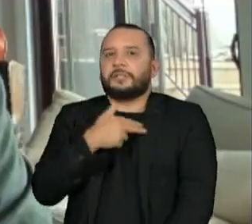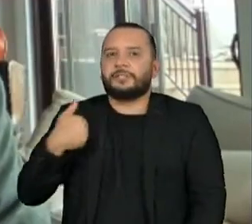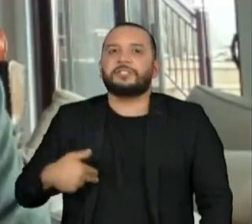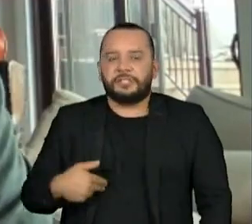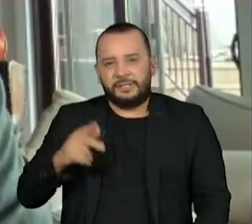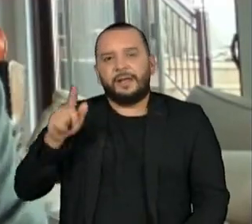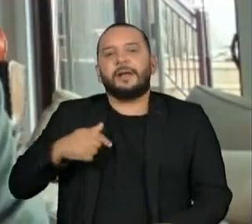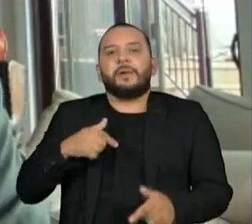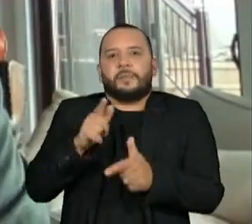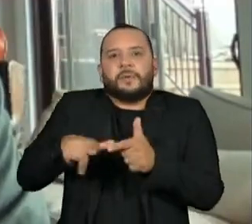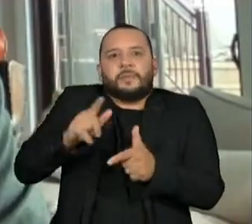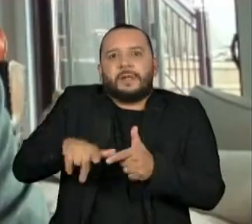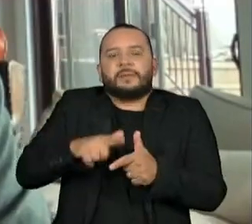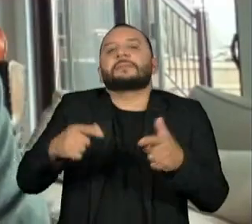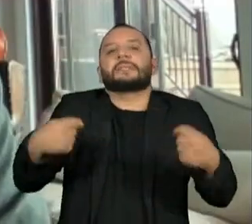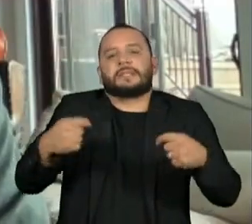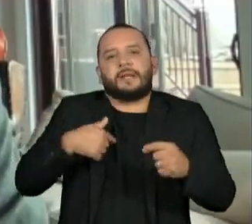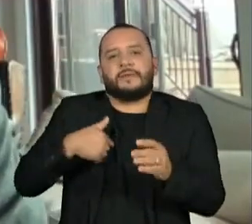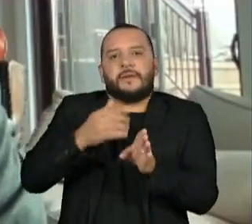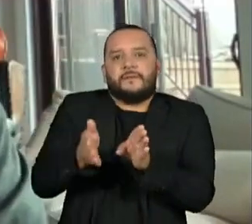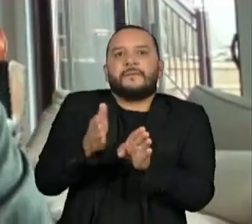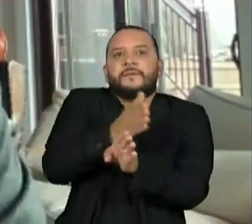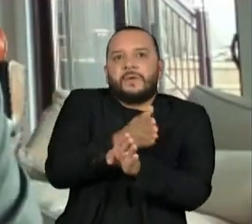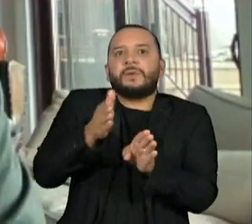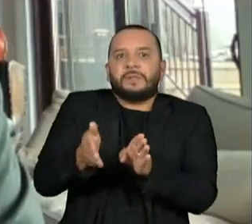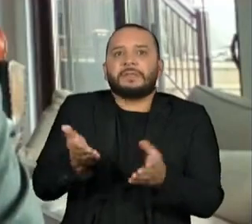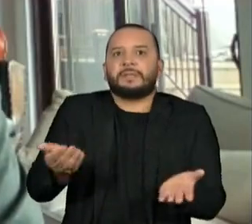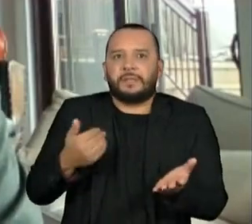that you needed to have secure borders.